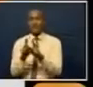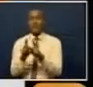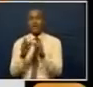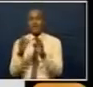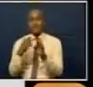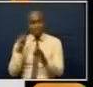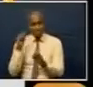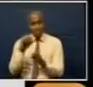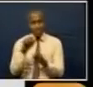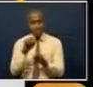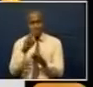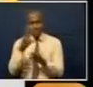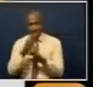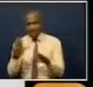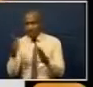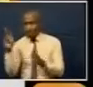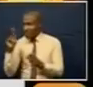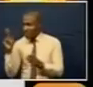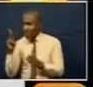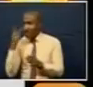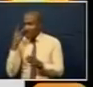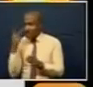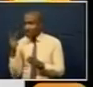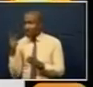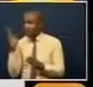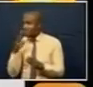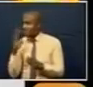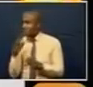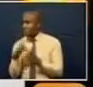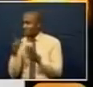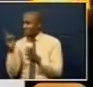Westlands or in Kayole and I see a garbage dump, you're fired.